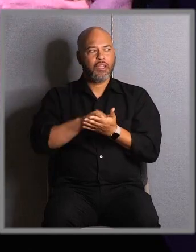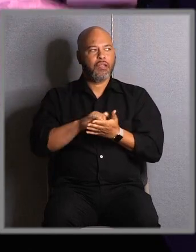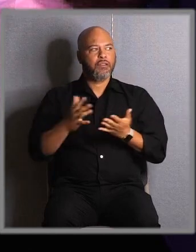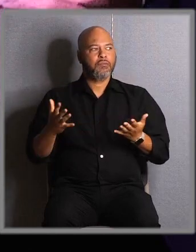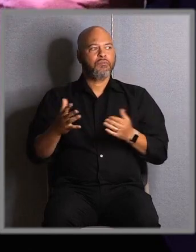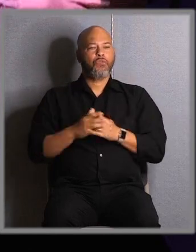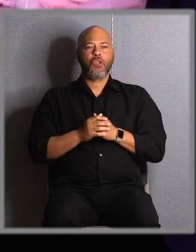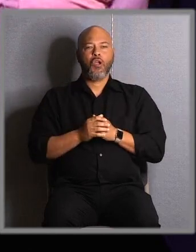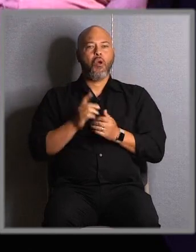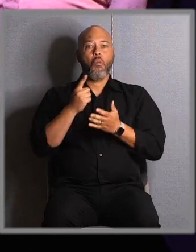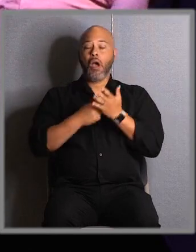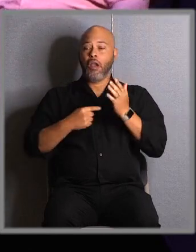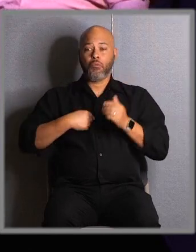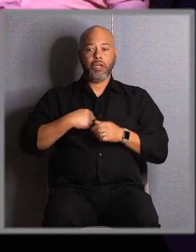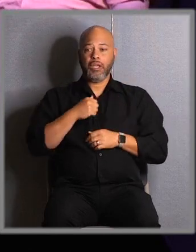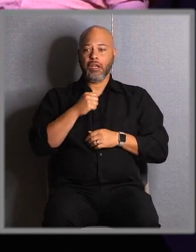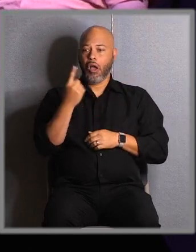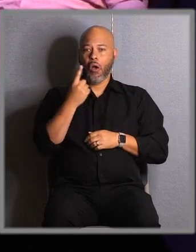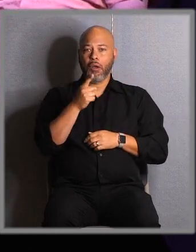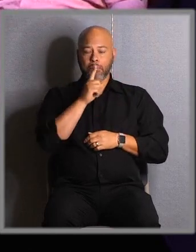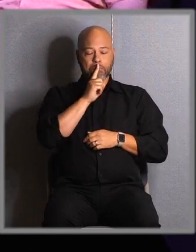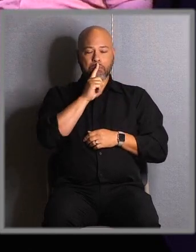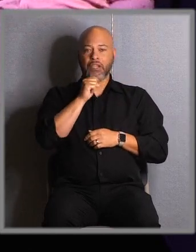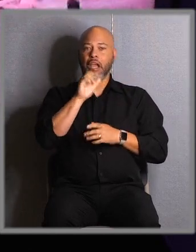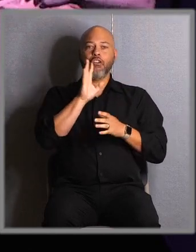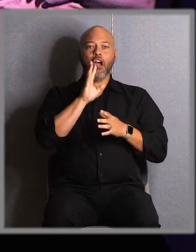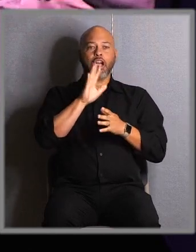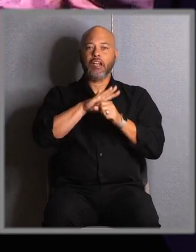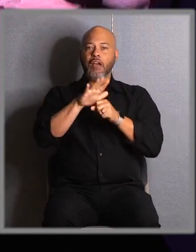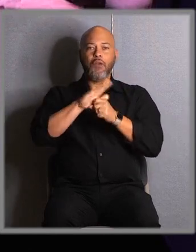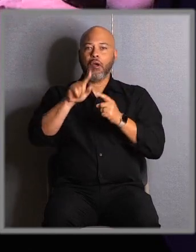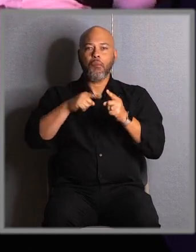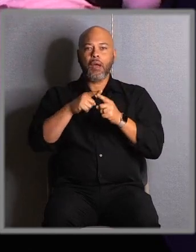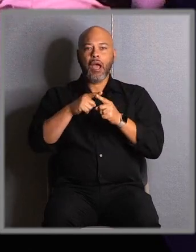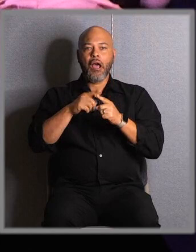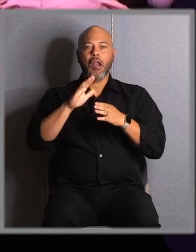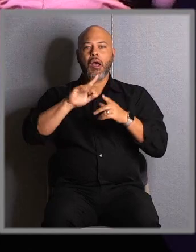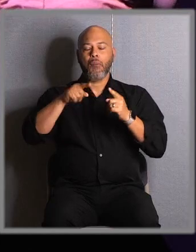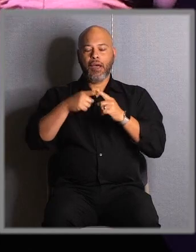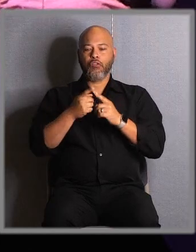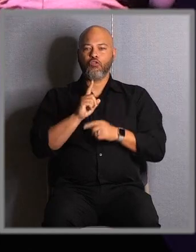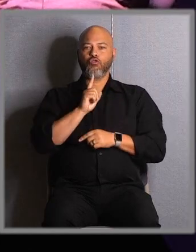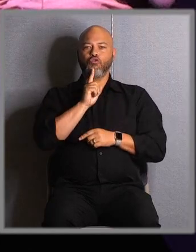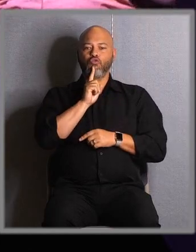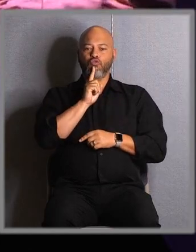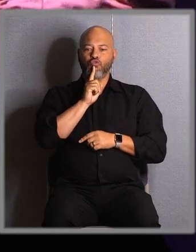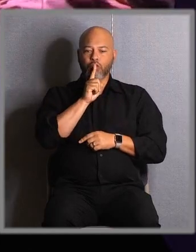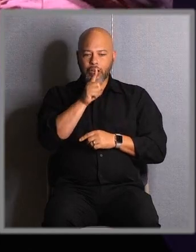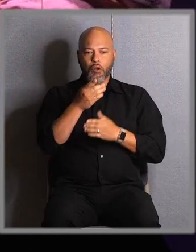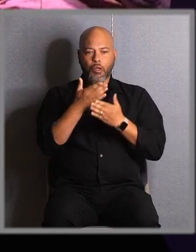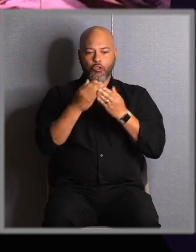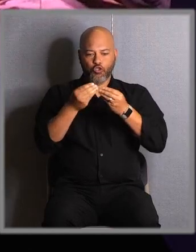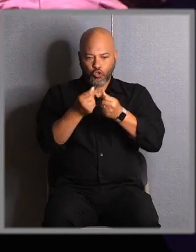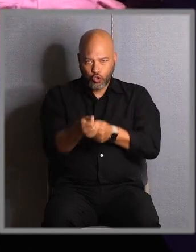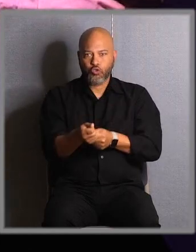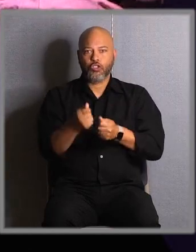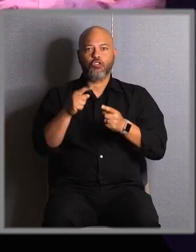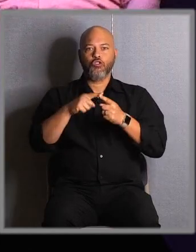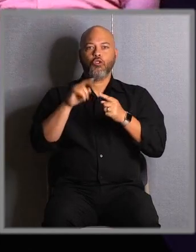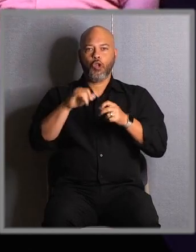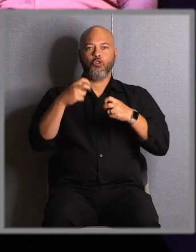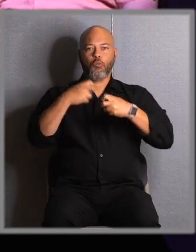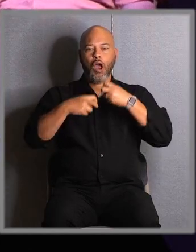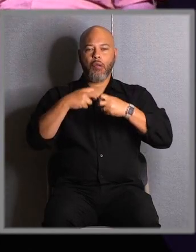What we don't talk about enough are just the practical realities of being